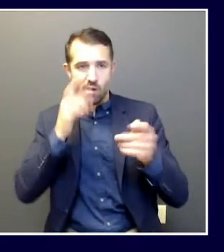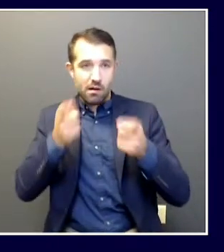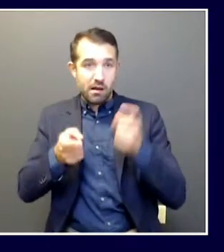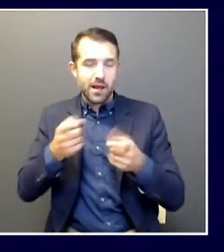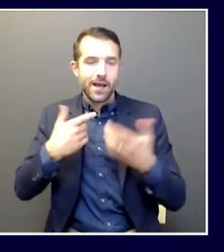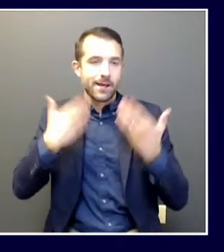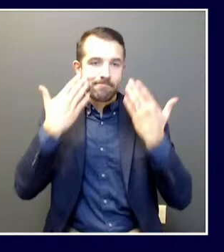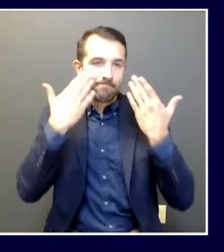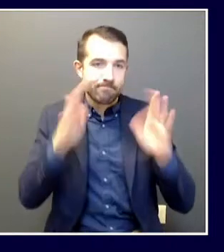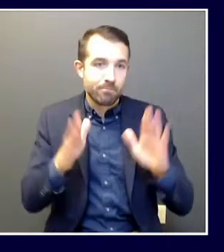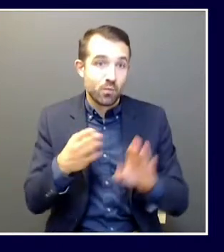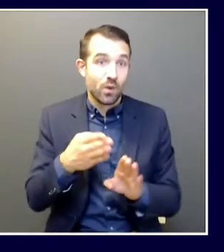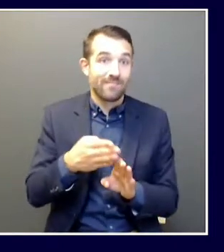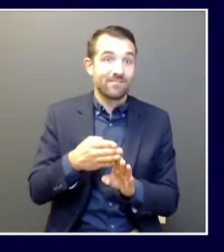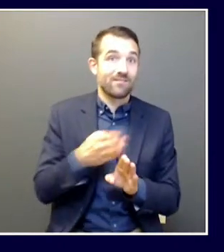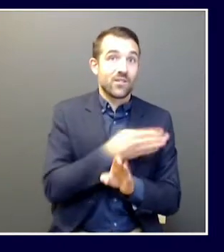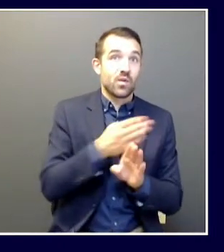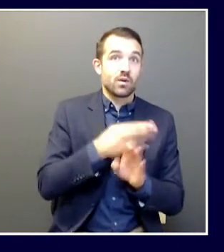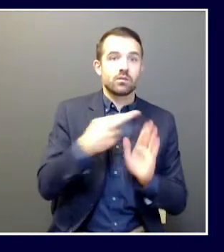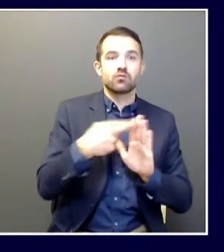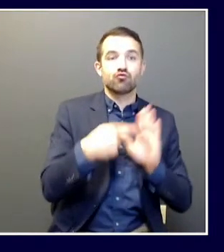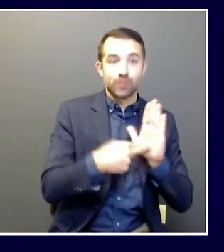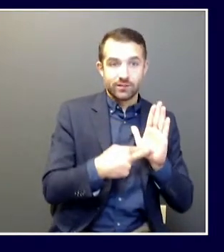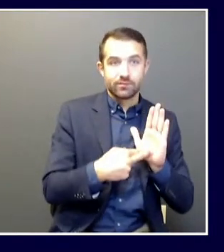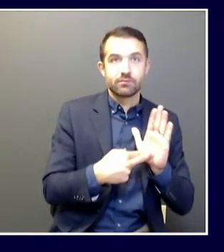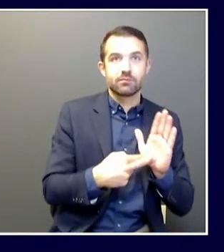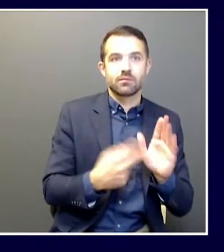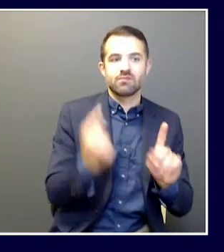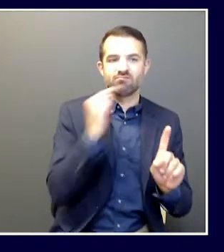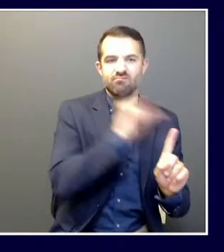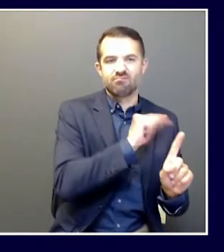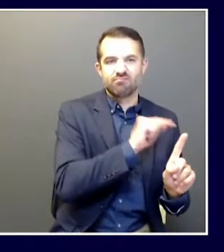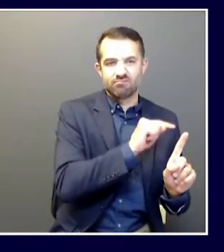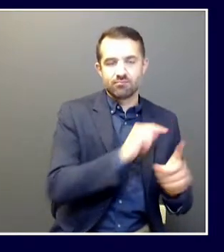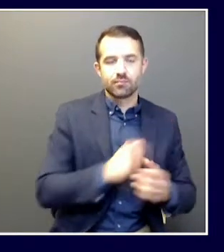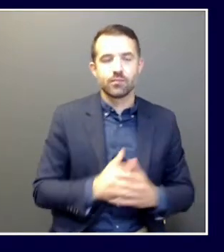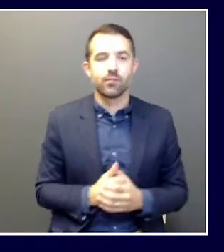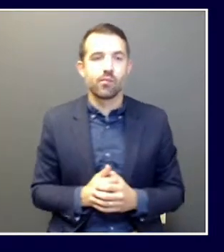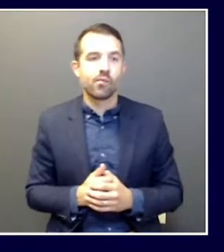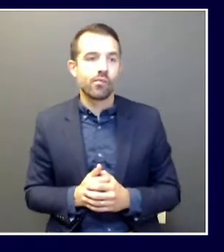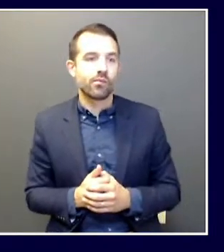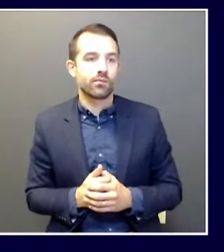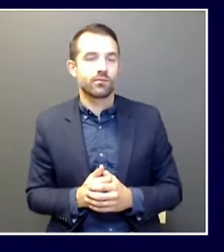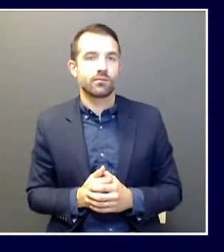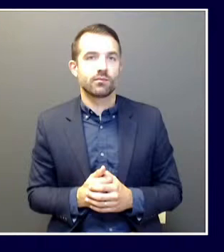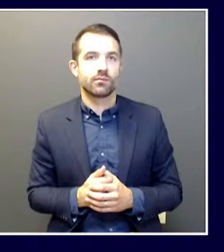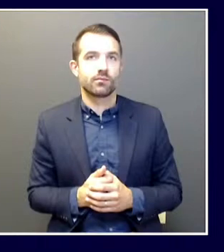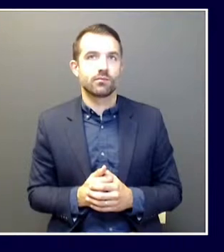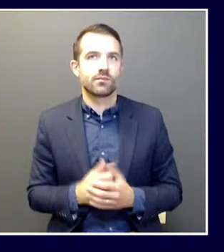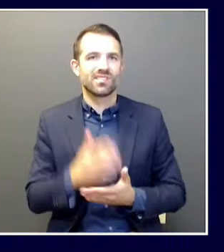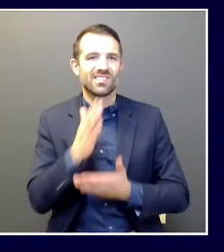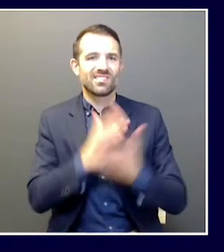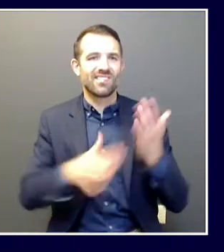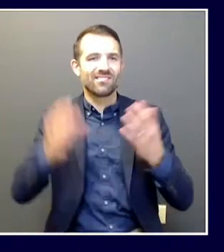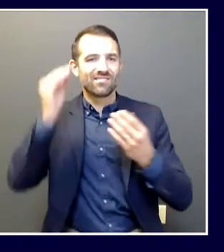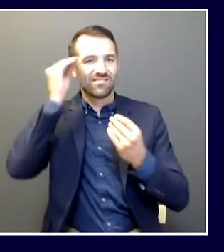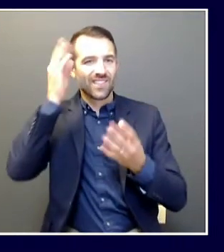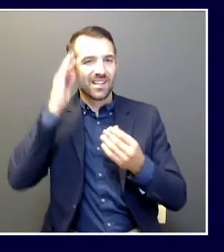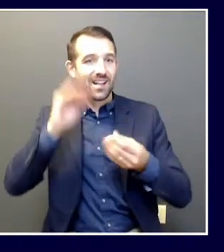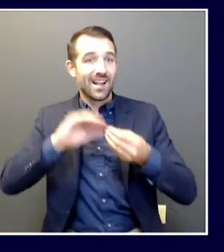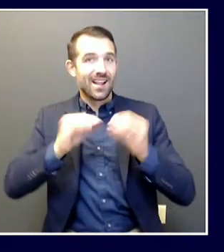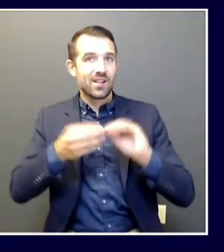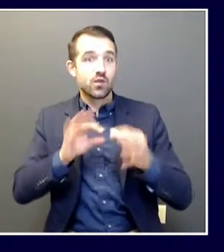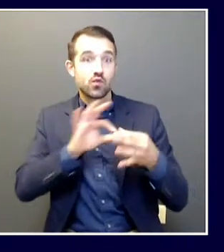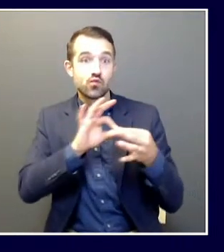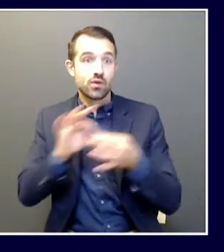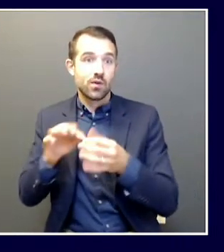done in the past. Okay, and my second kind of question is I'm still looking at some of the data on the staffing numbers